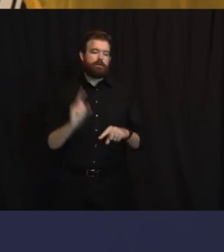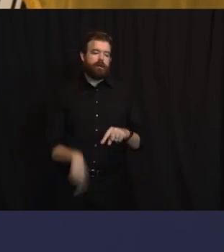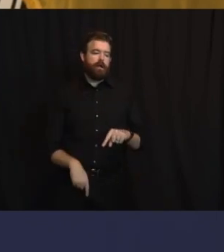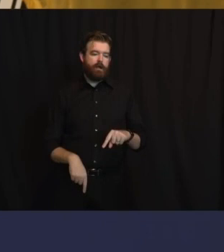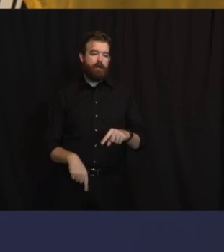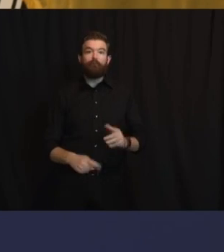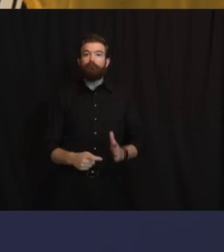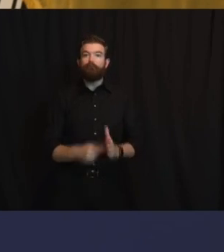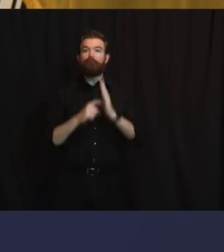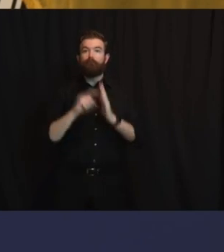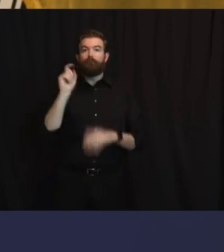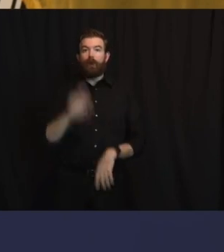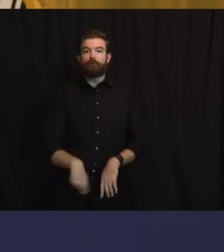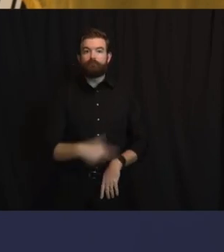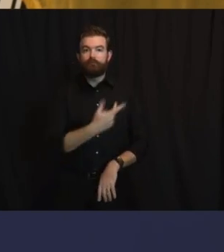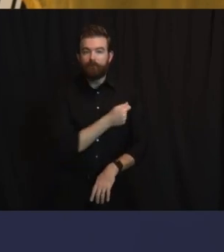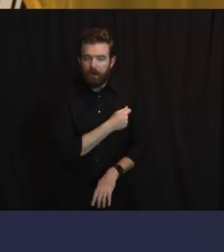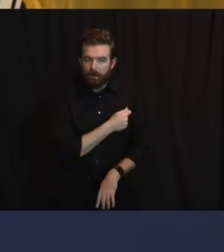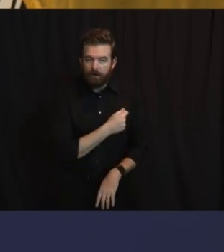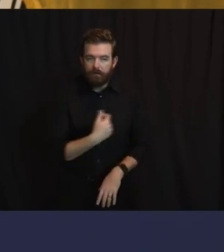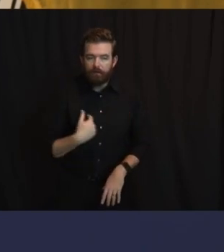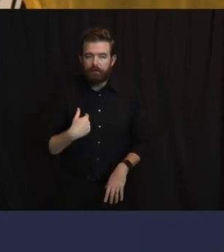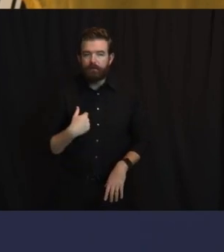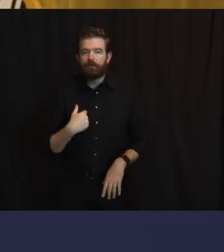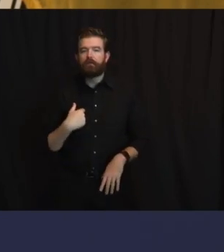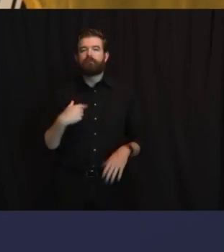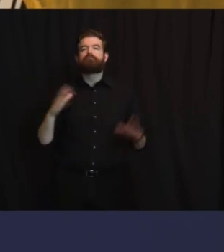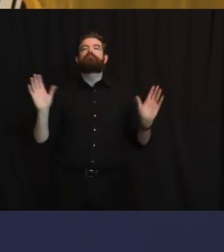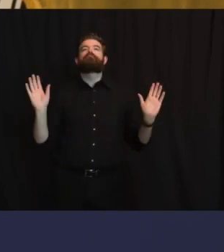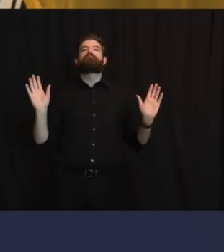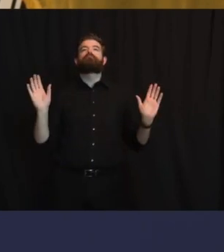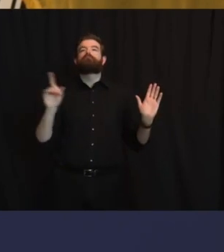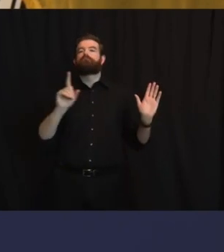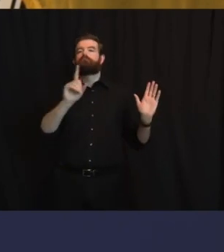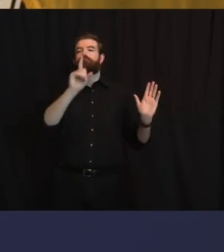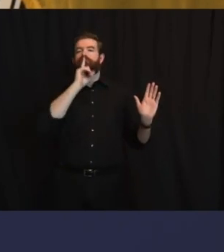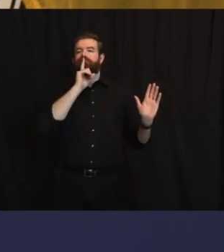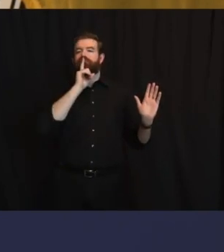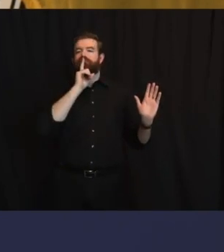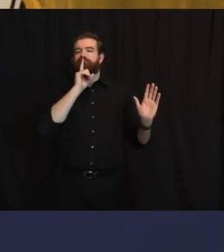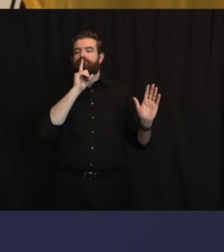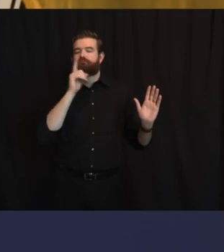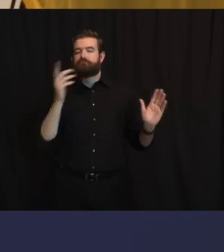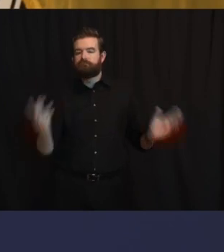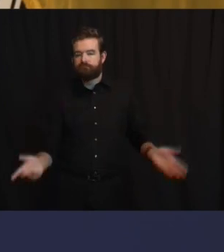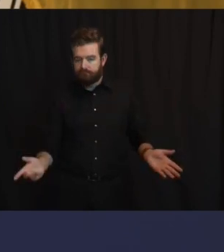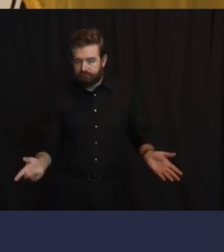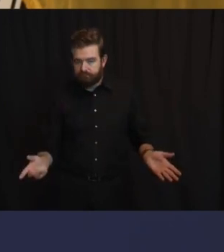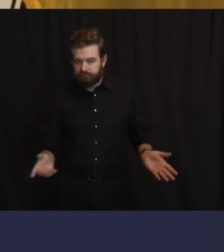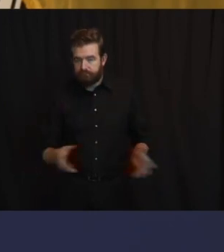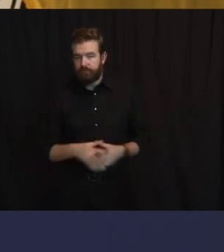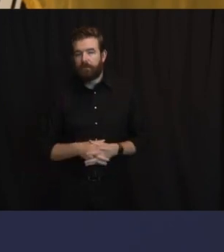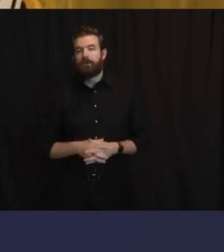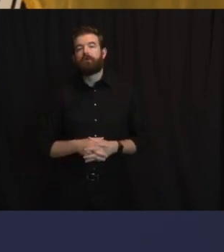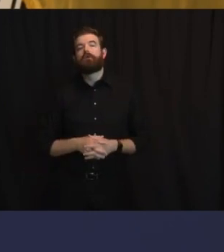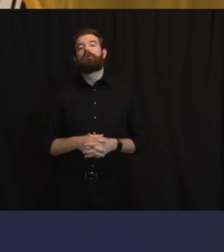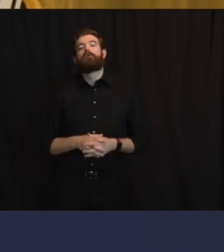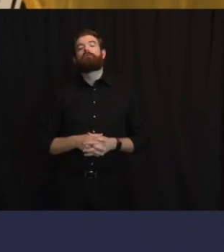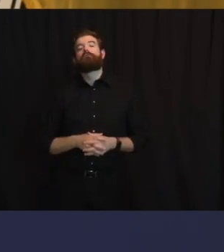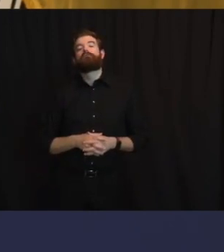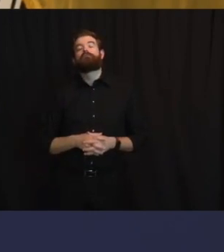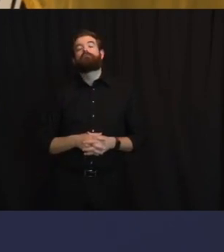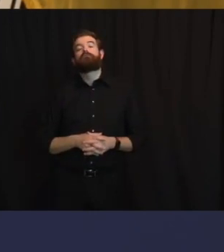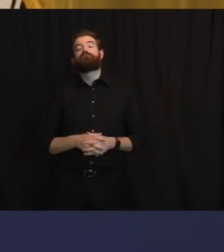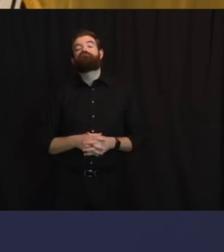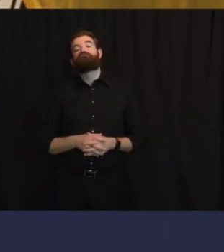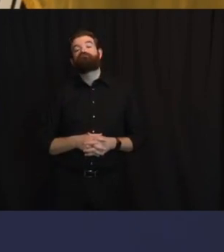where it is. And I do worry about, you know, if it's Tuesday, is it 50% versus Wednesday when it's raining and you're outdoors? You